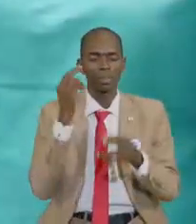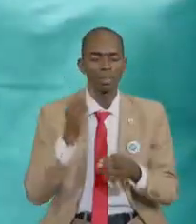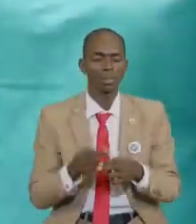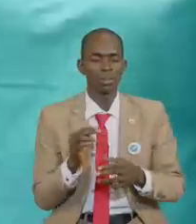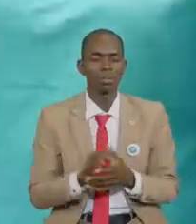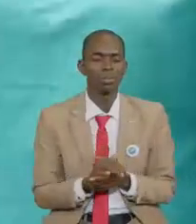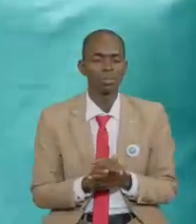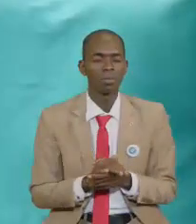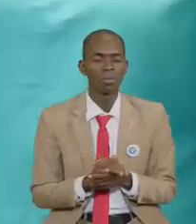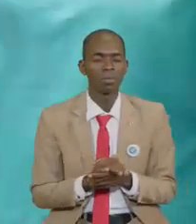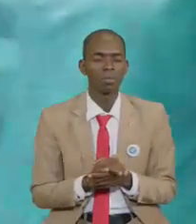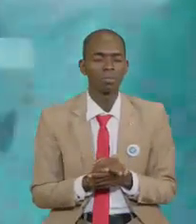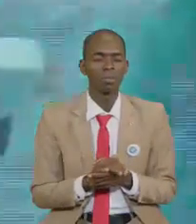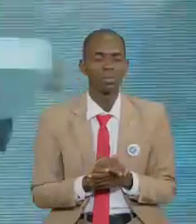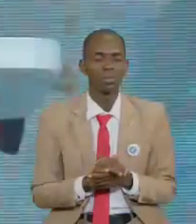name.